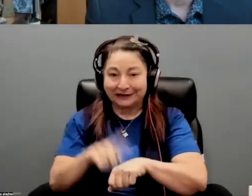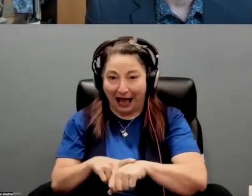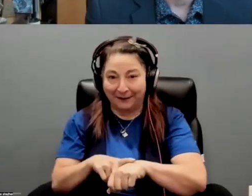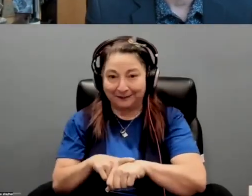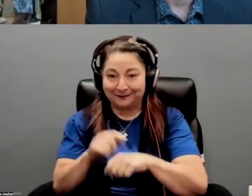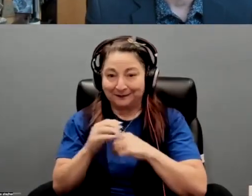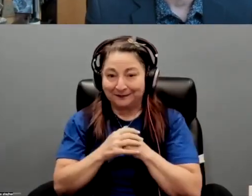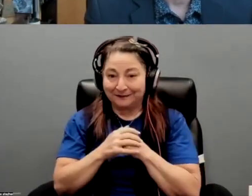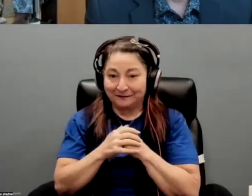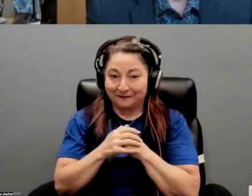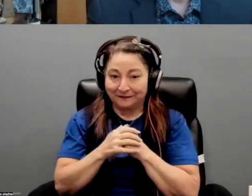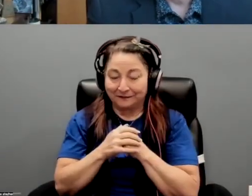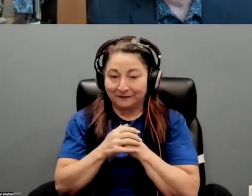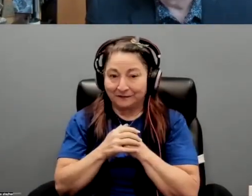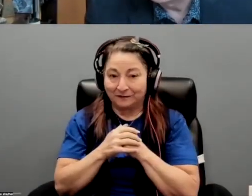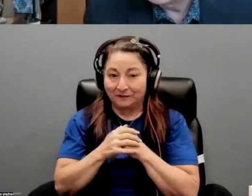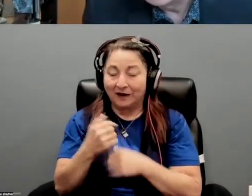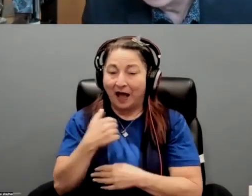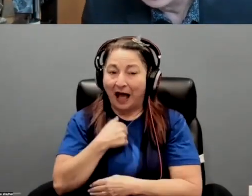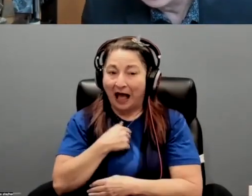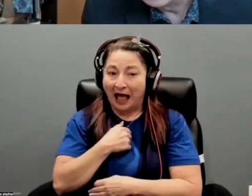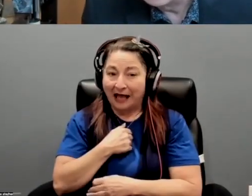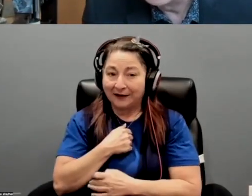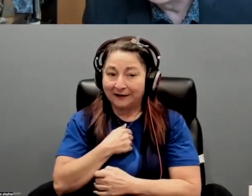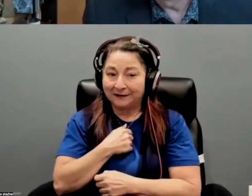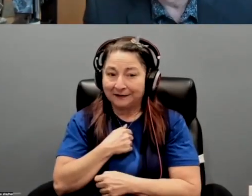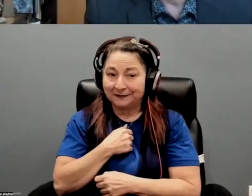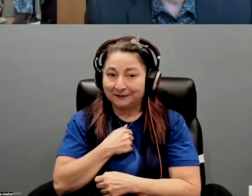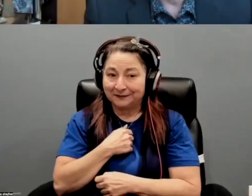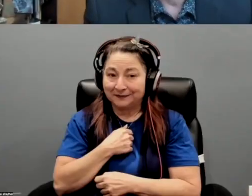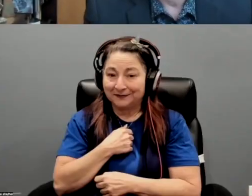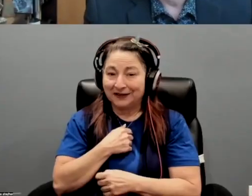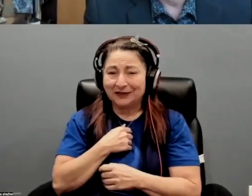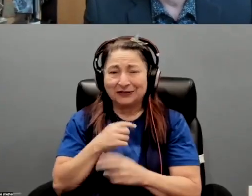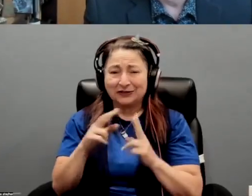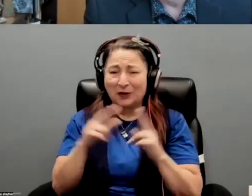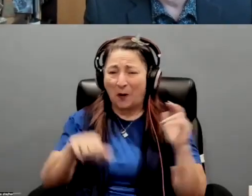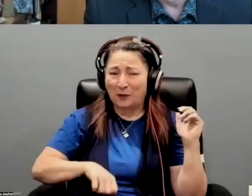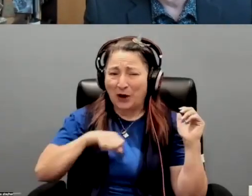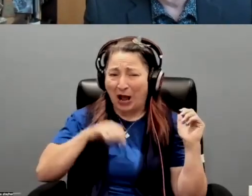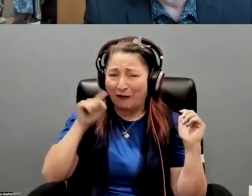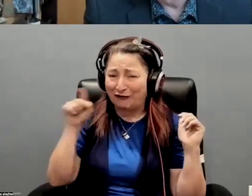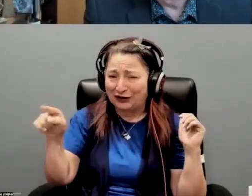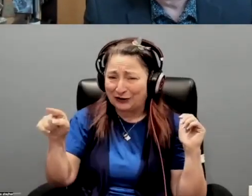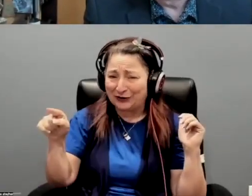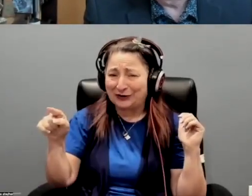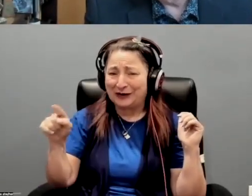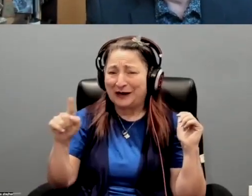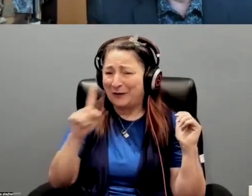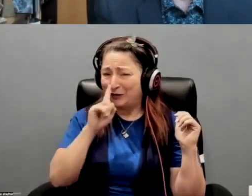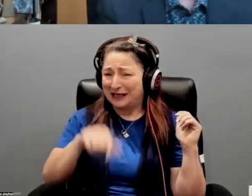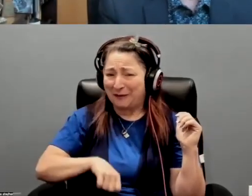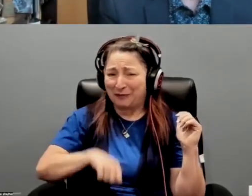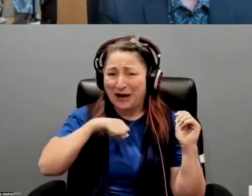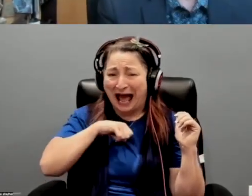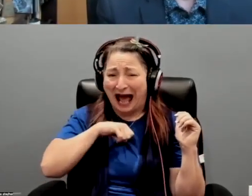you know, that I am so proud of you. I'm so proud of